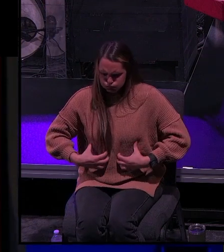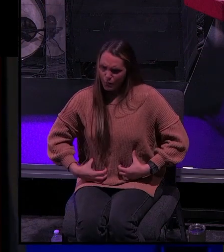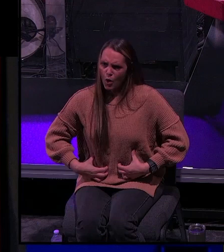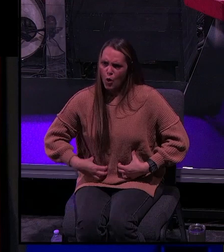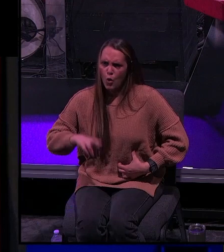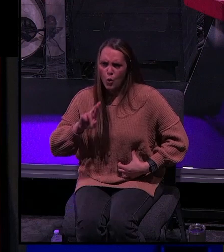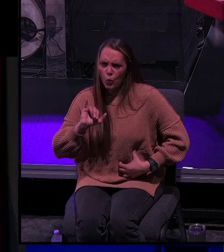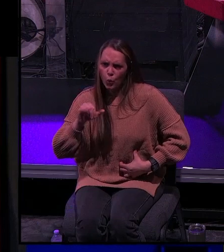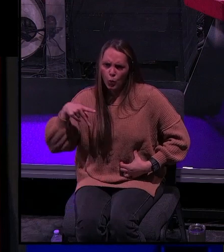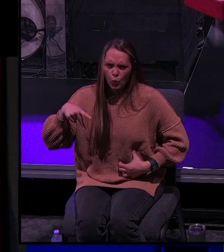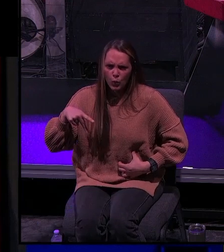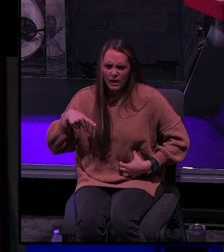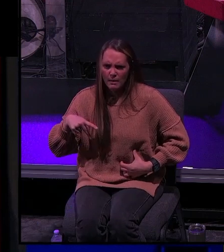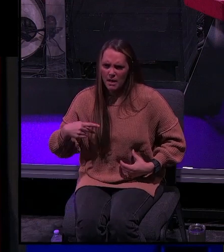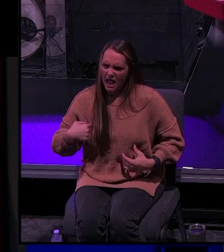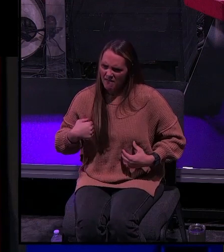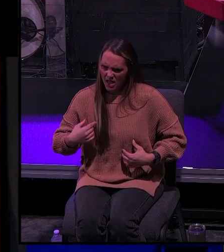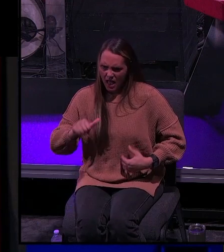And I will look and I'm just like,